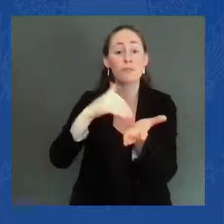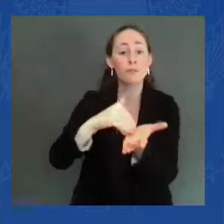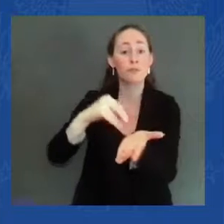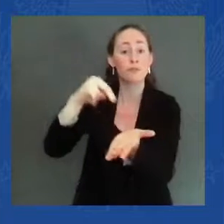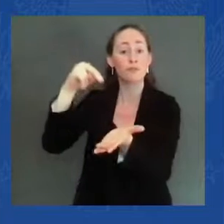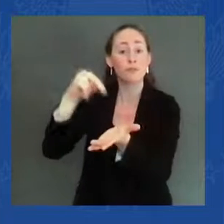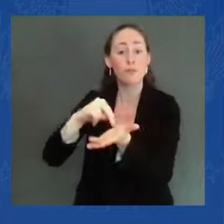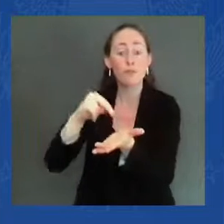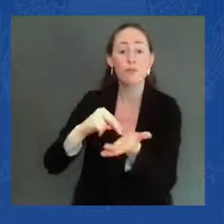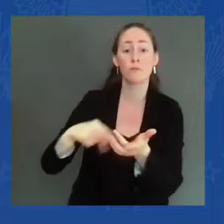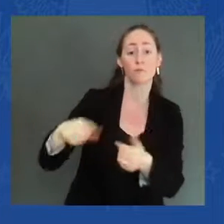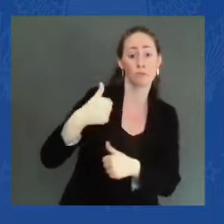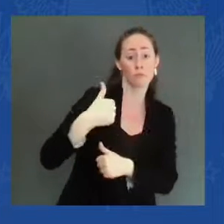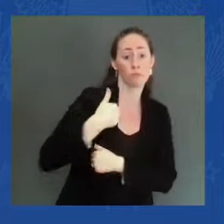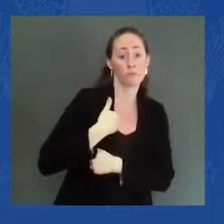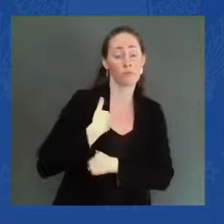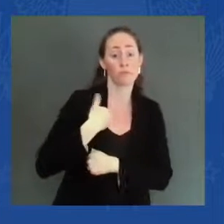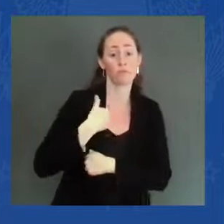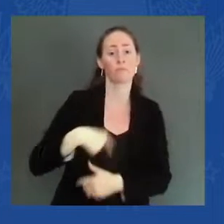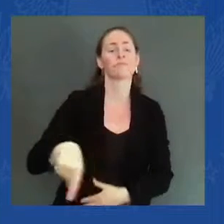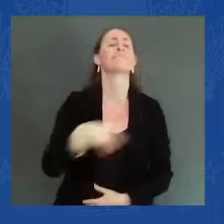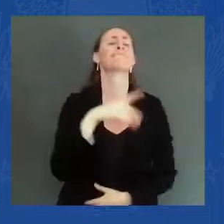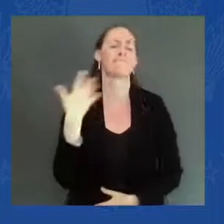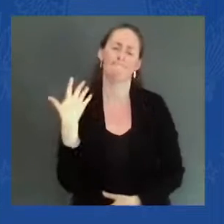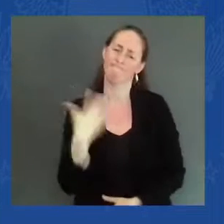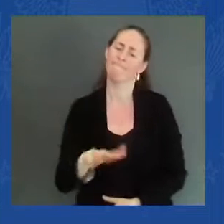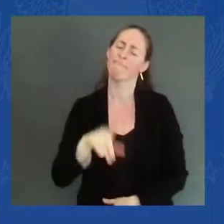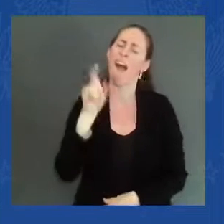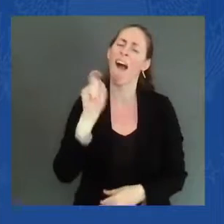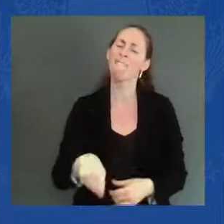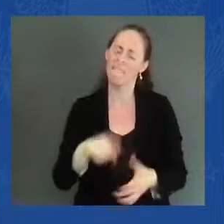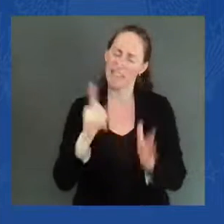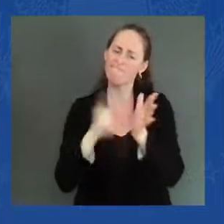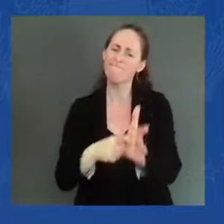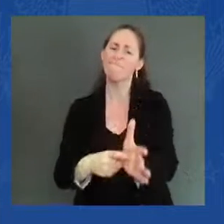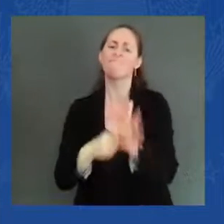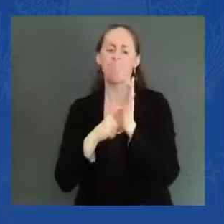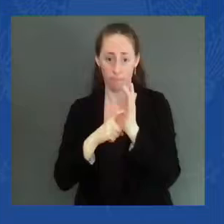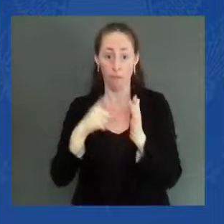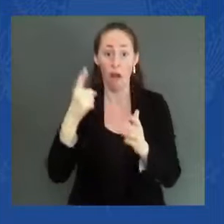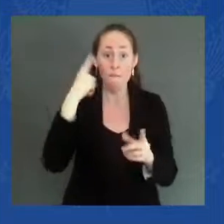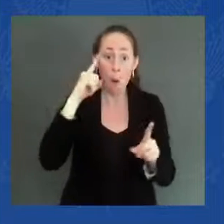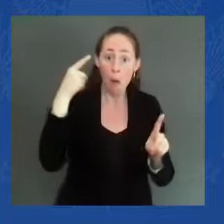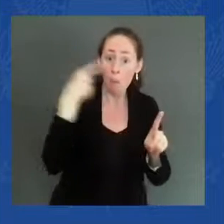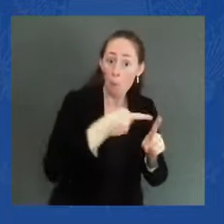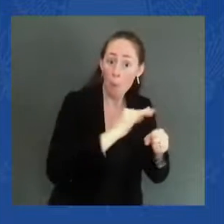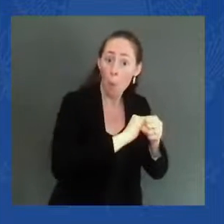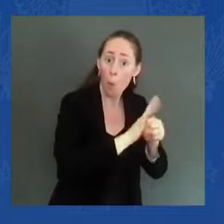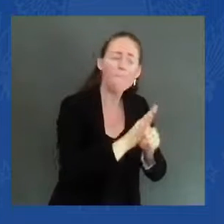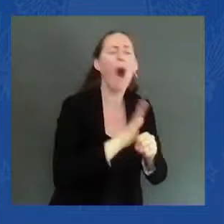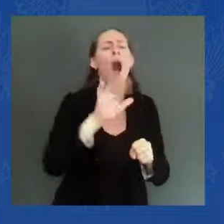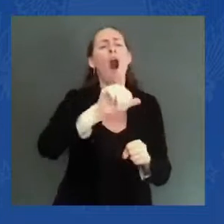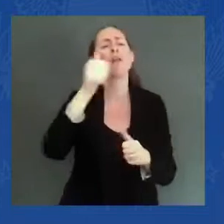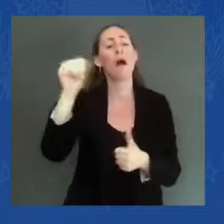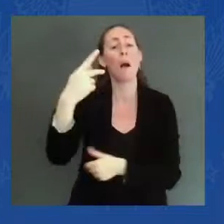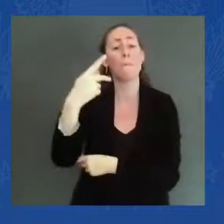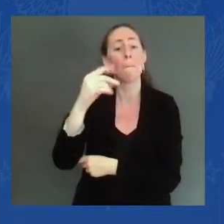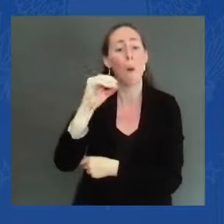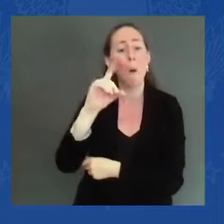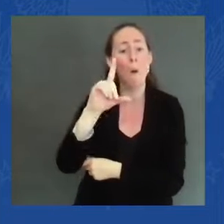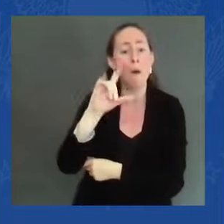to prevent everything from polio to smallpox to measles to mumps to rubella. In fact, the reason most